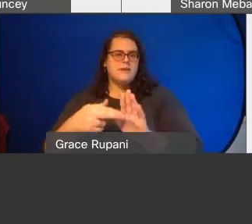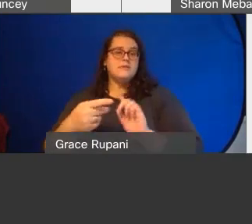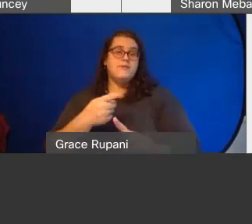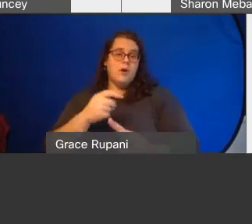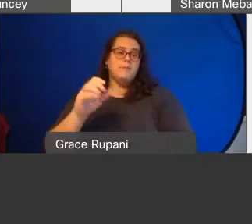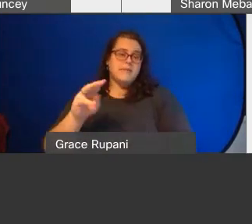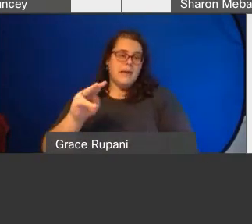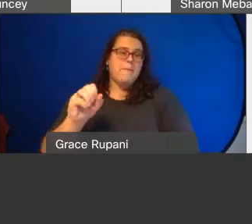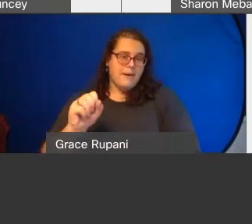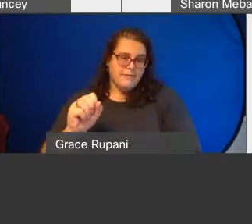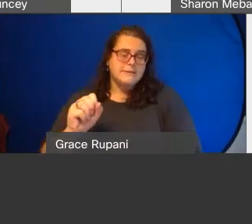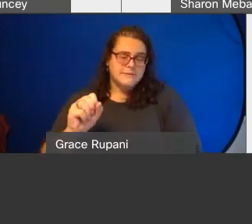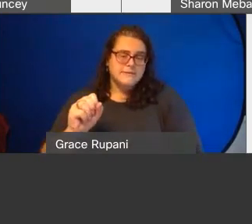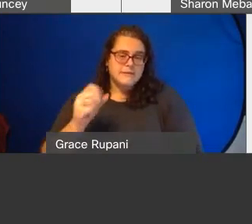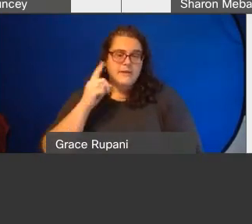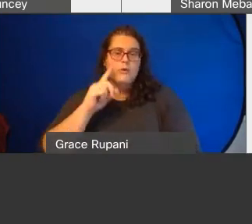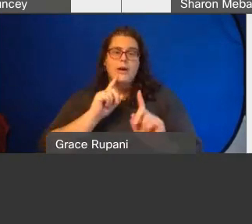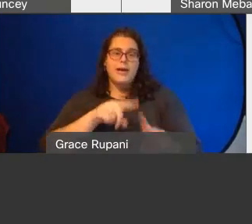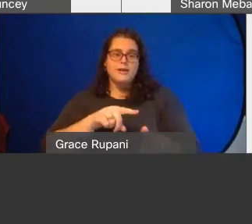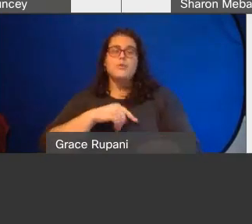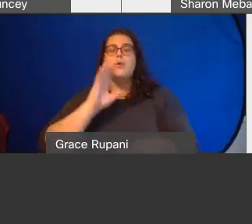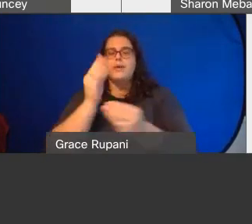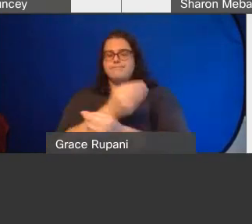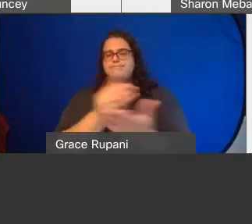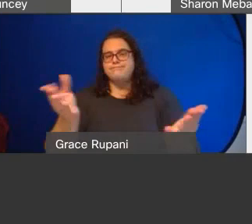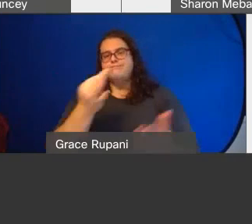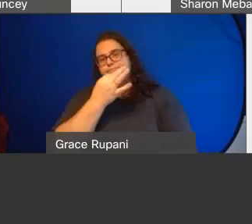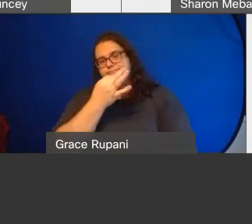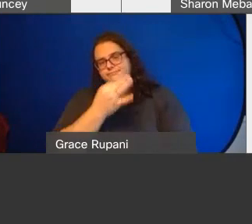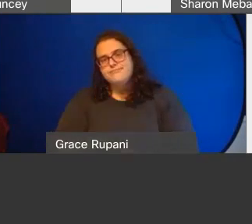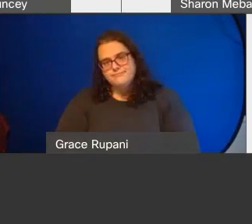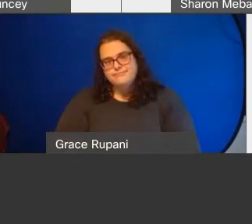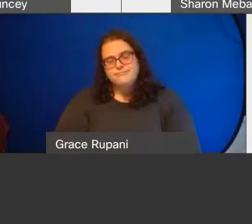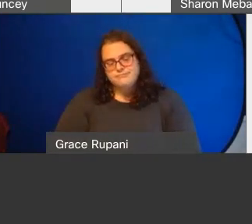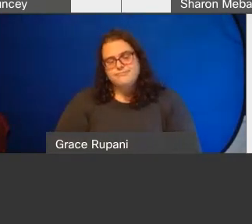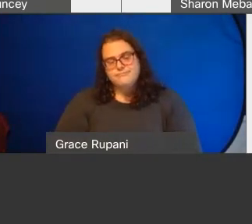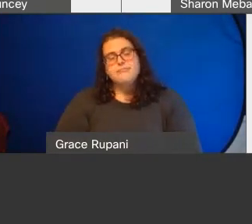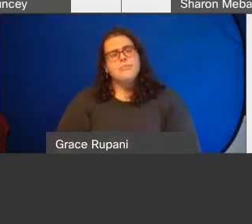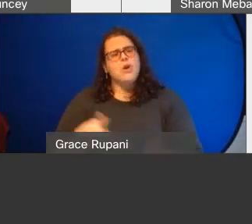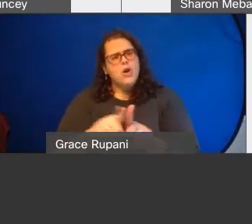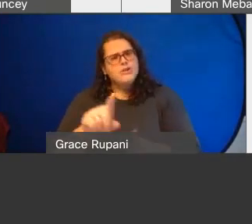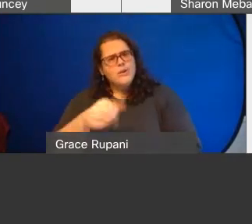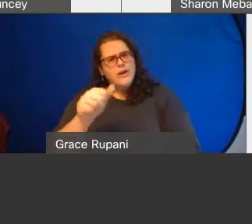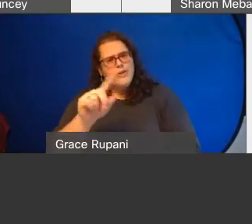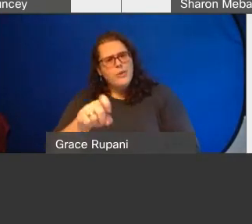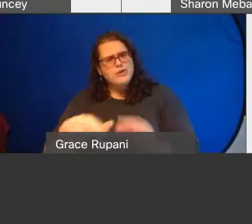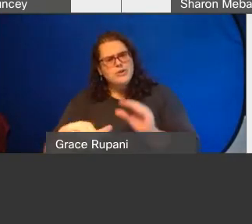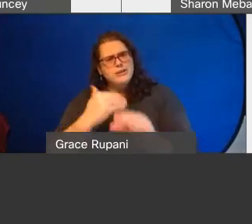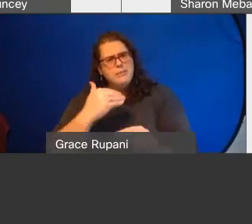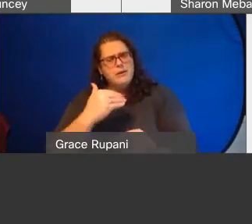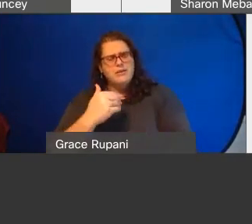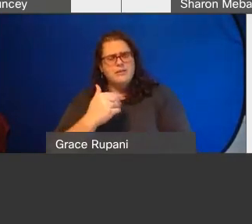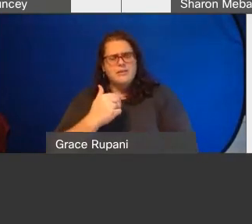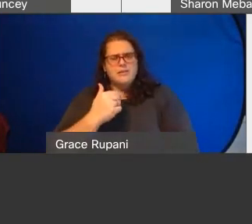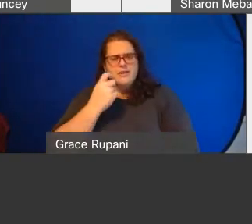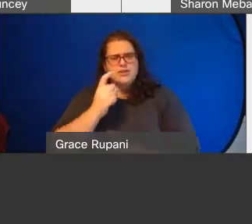and we'll get back to you on that answer. Also have another question that came in online. It's